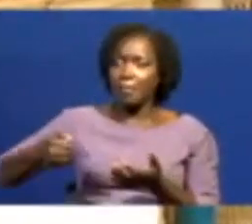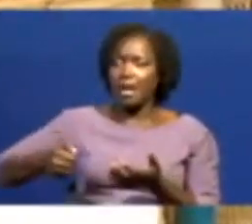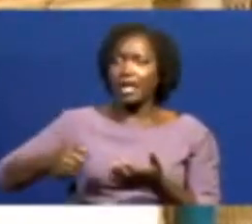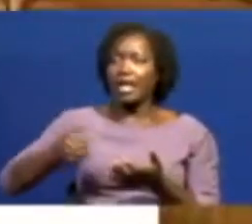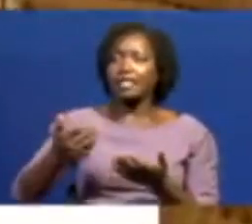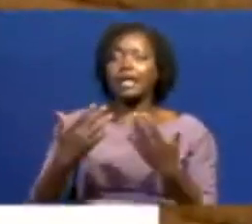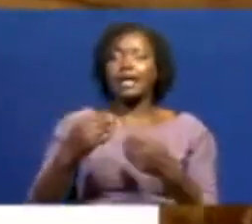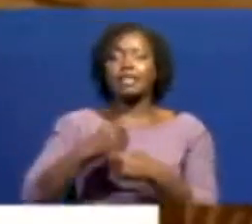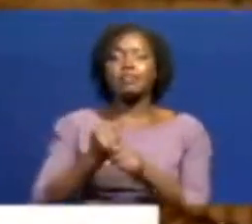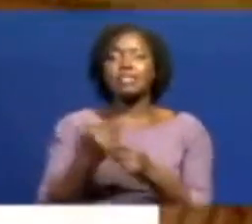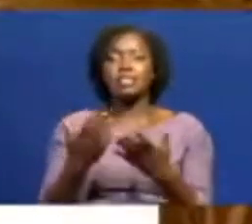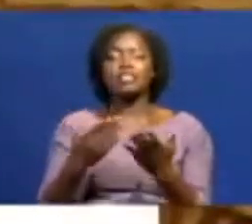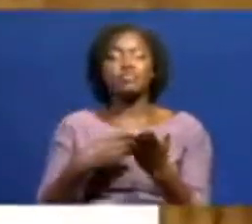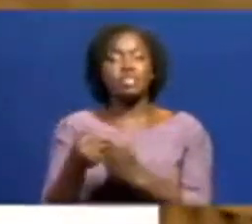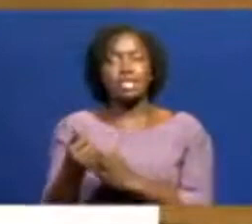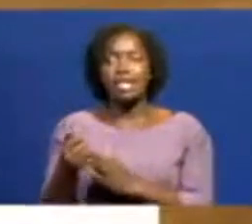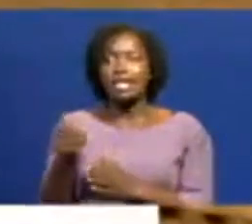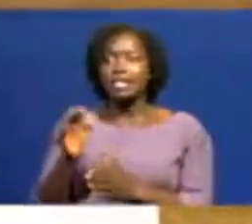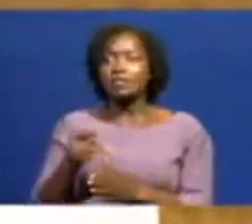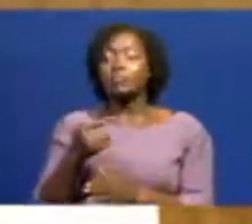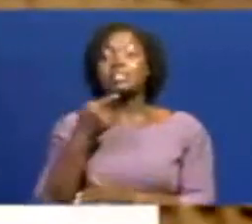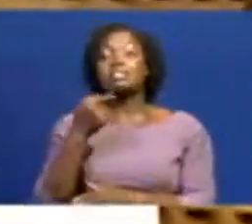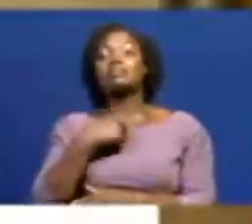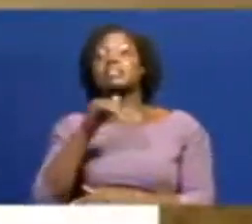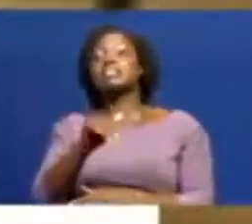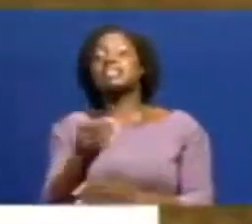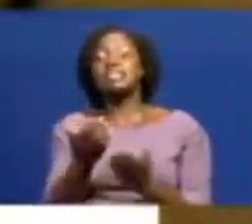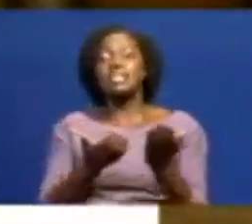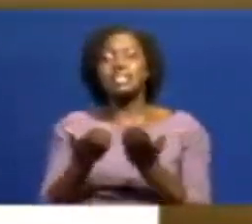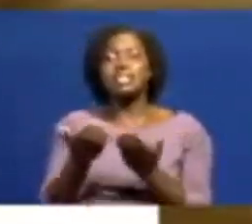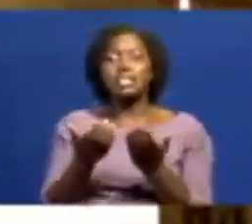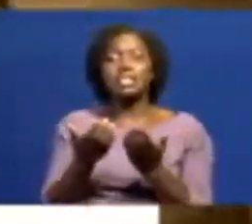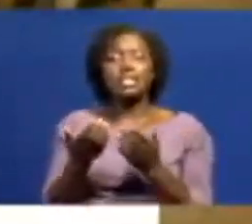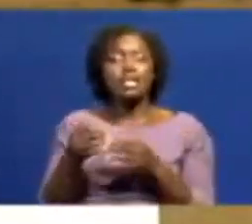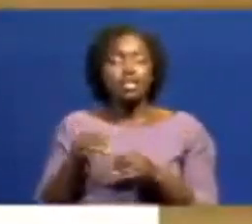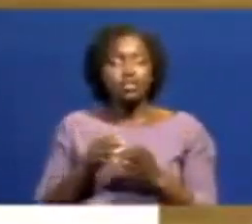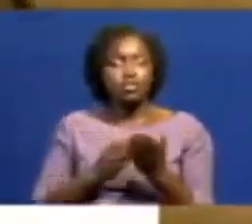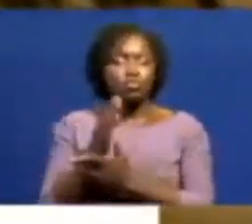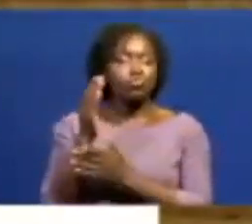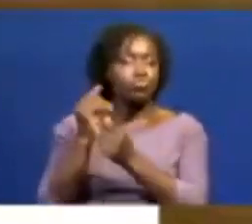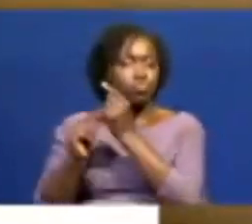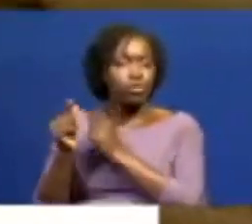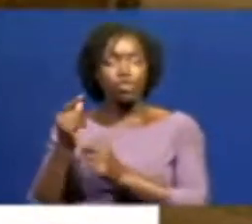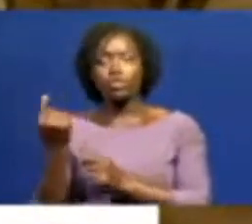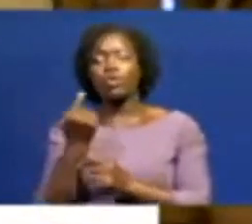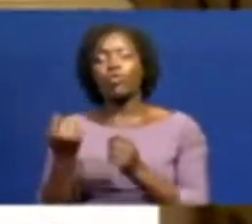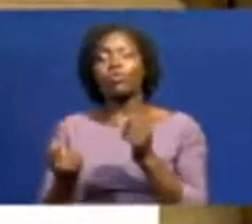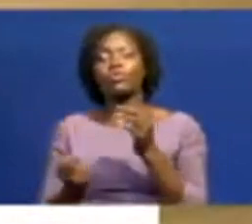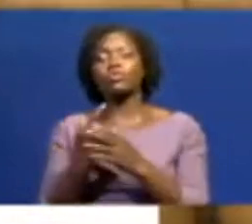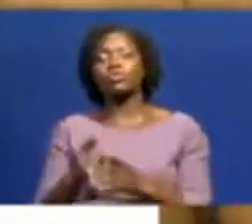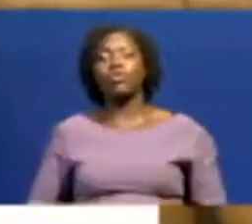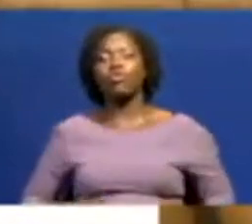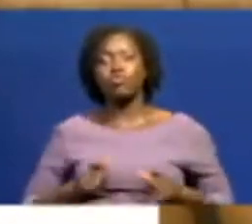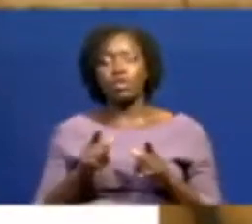handmade items for sale. The women tell me that this trade, handed down through generations, is their only source of